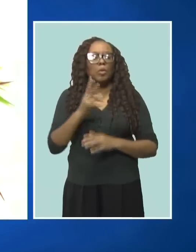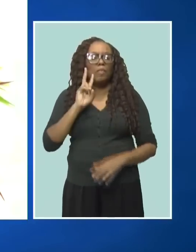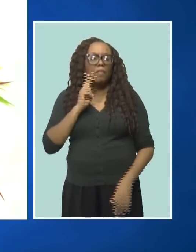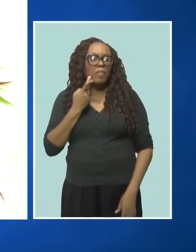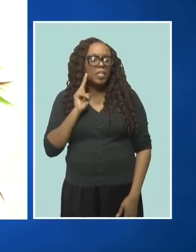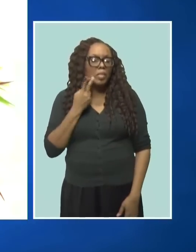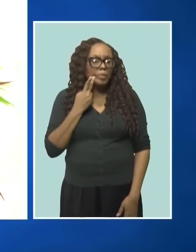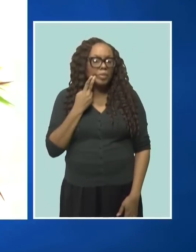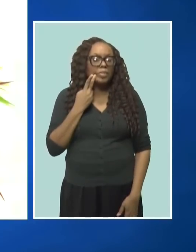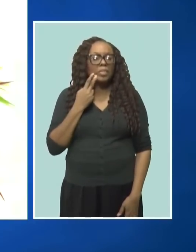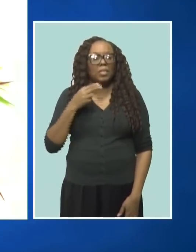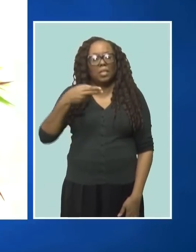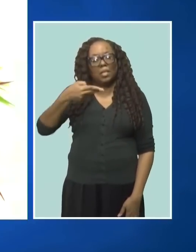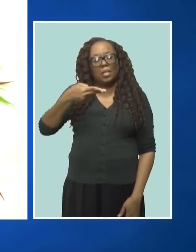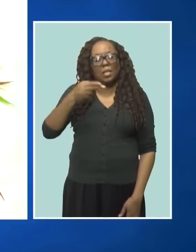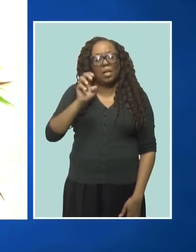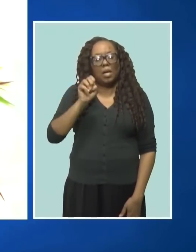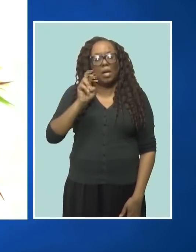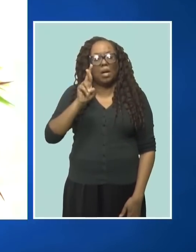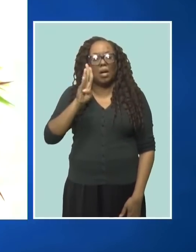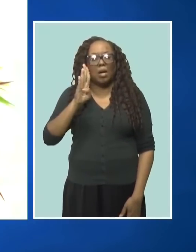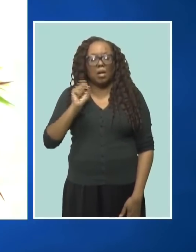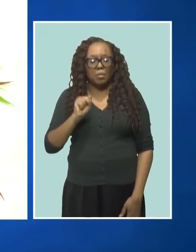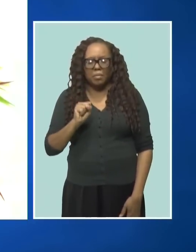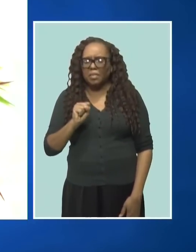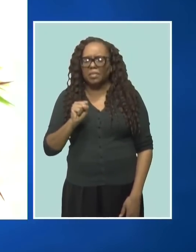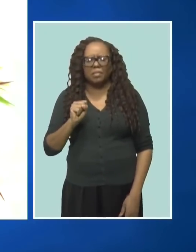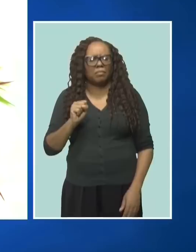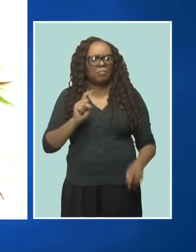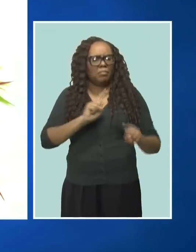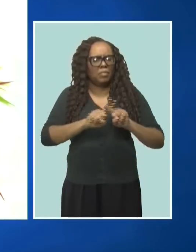herbs, or crops at their home.